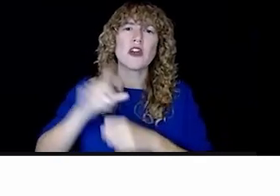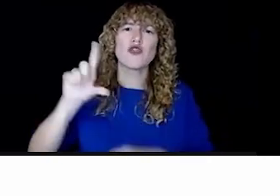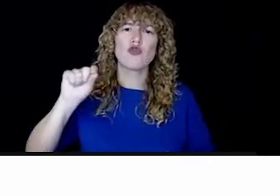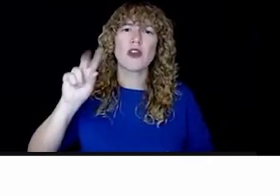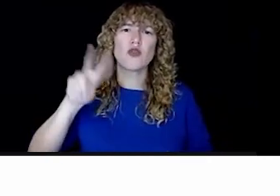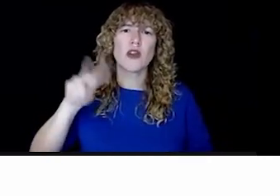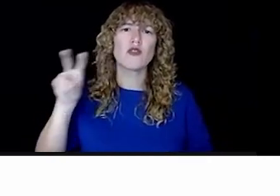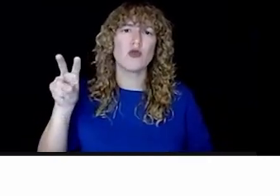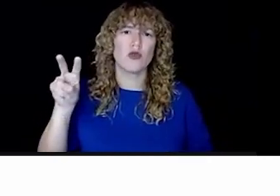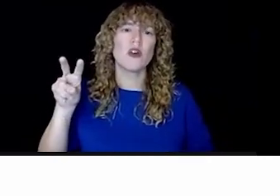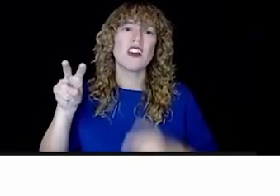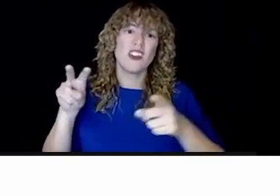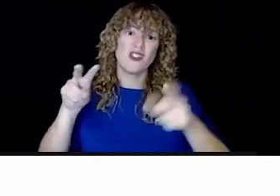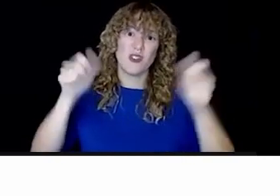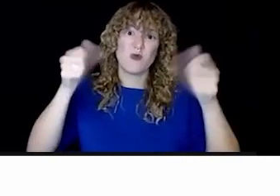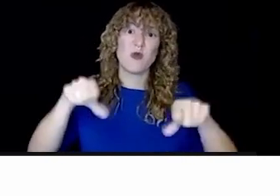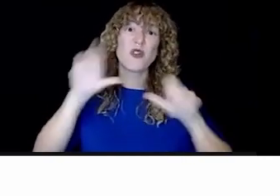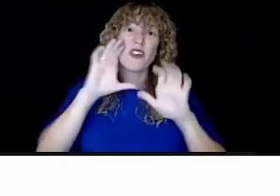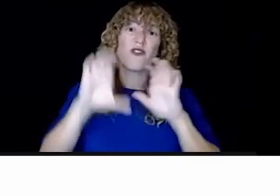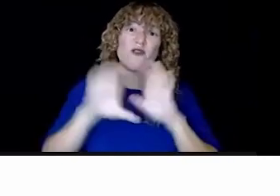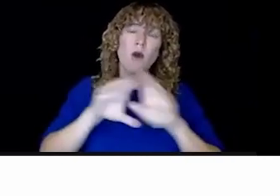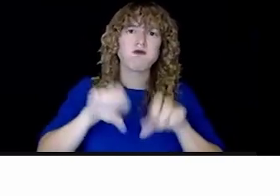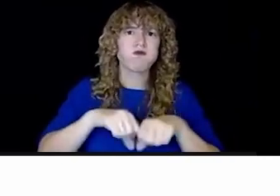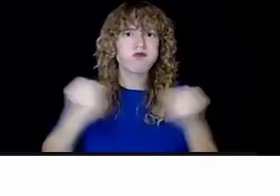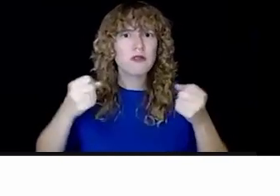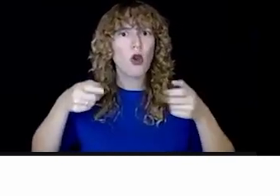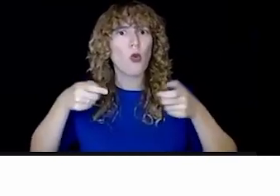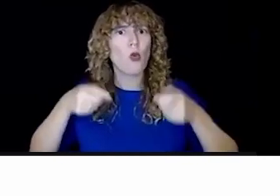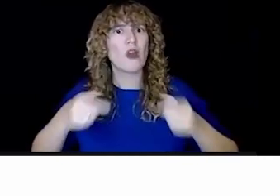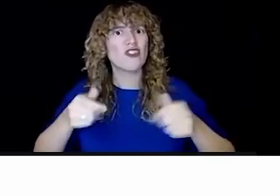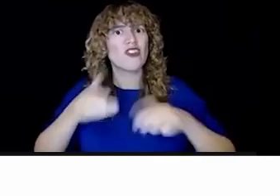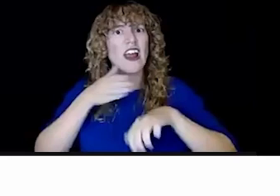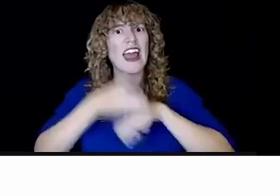showed a picture of her broken wheelchair after a flight.